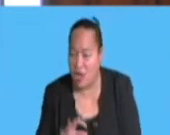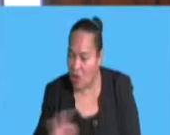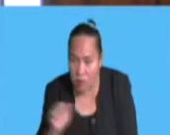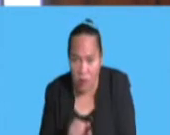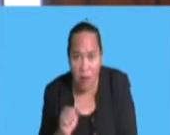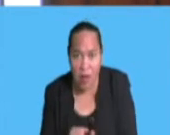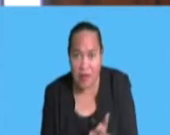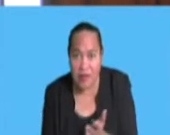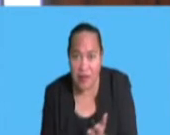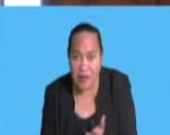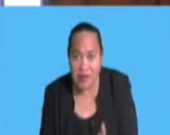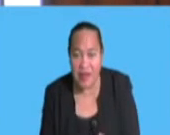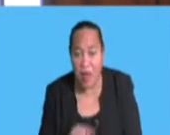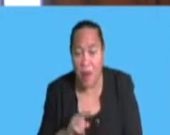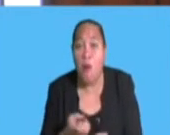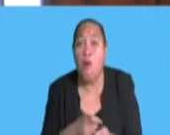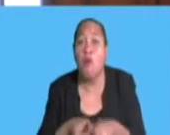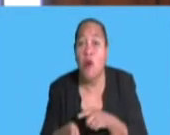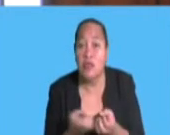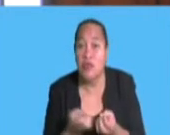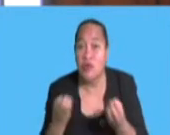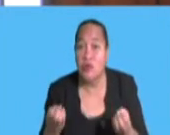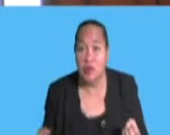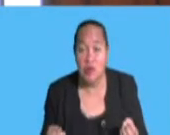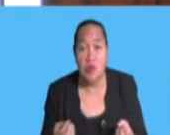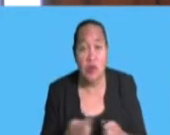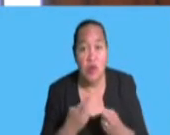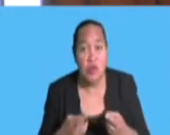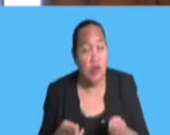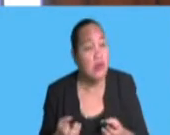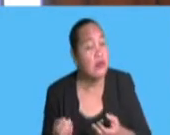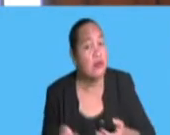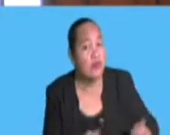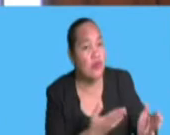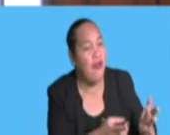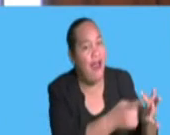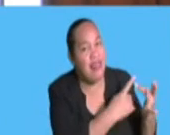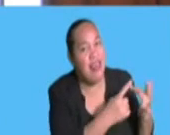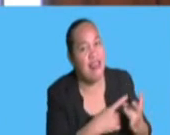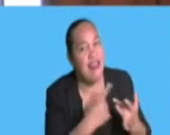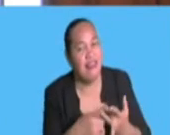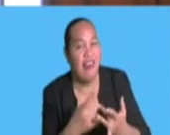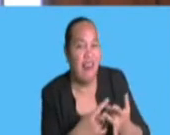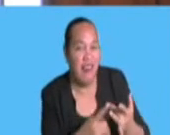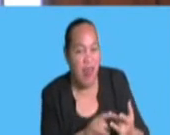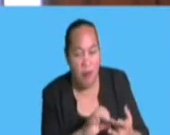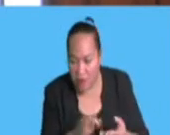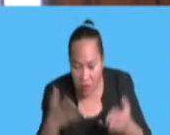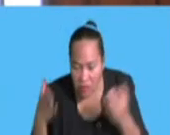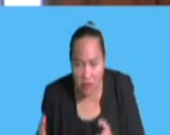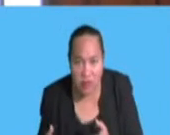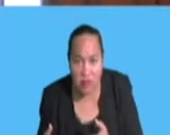sanitation, by spending most of the resources going after bigger companies, or maybe playing chase-up to the highly exposed projects